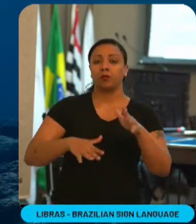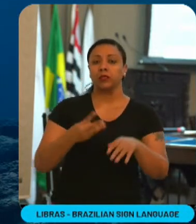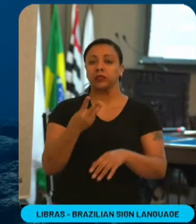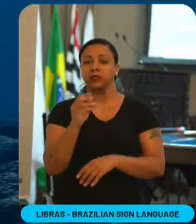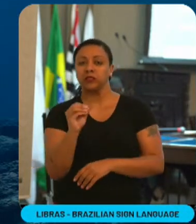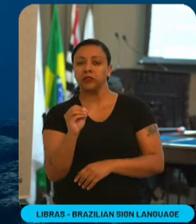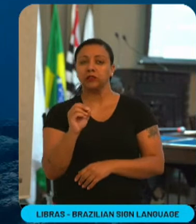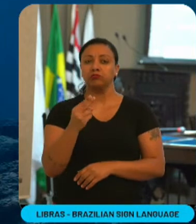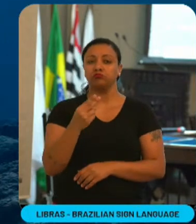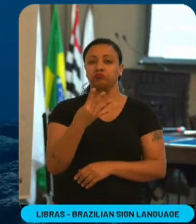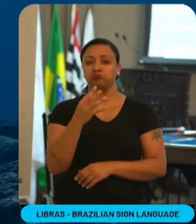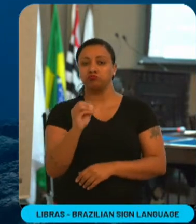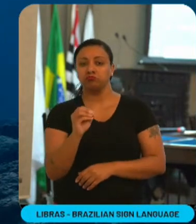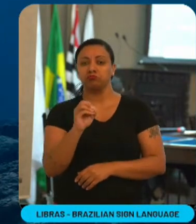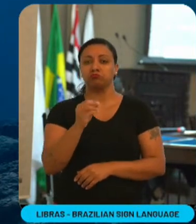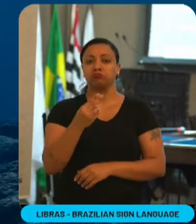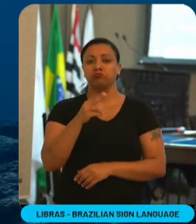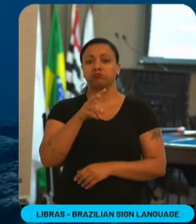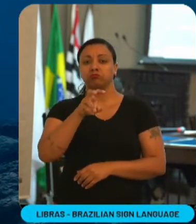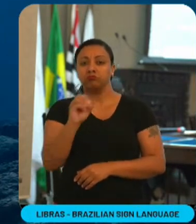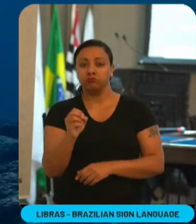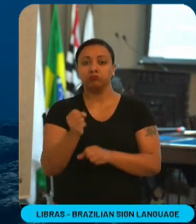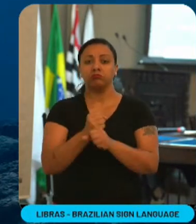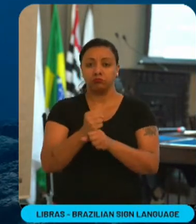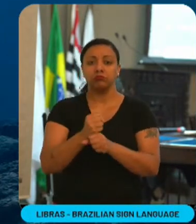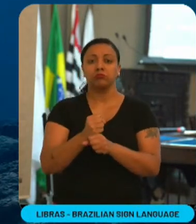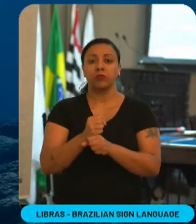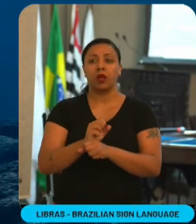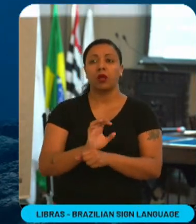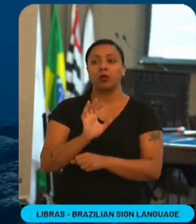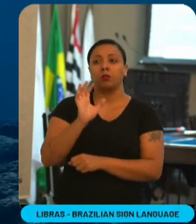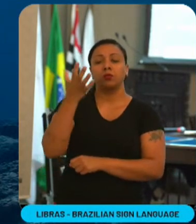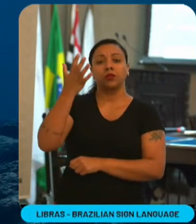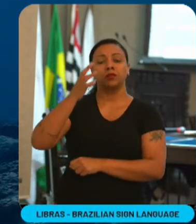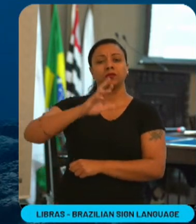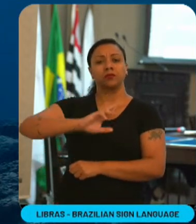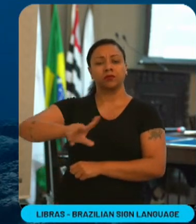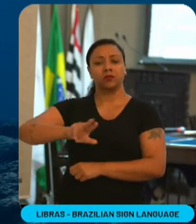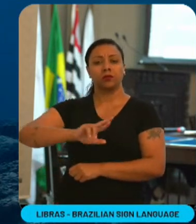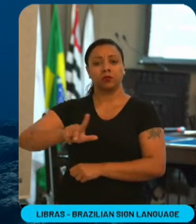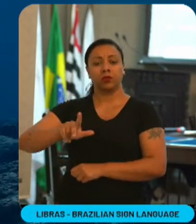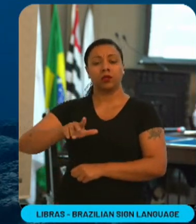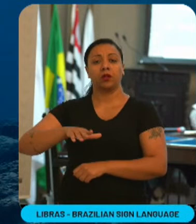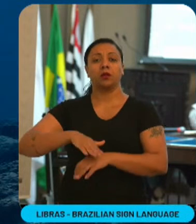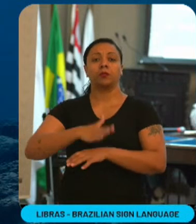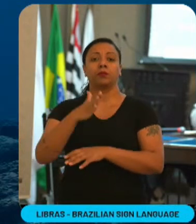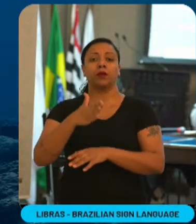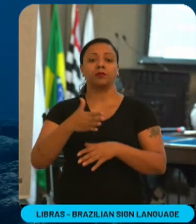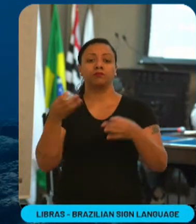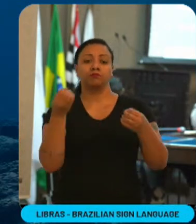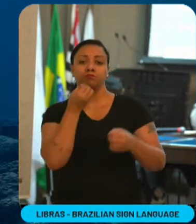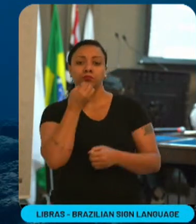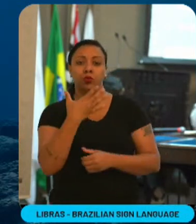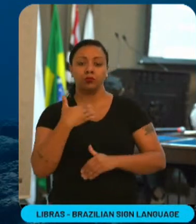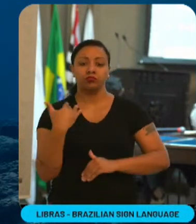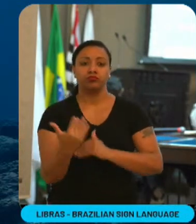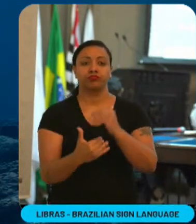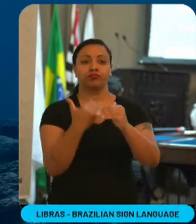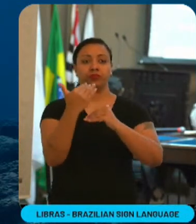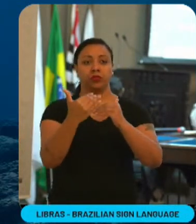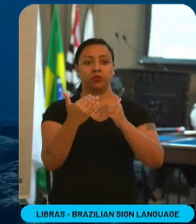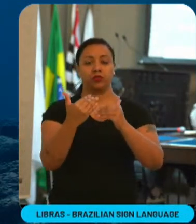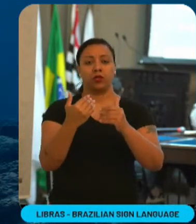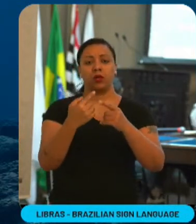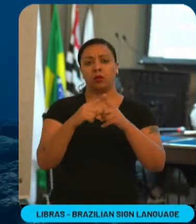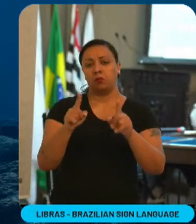So all this harvest, probably in 40, 50 years, the meteorological conditions where I